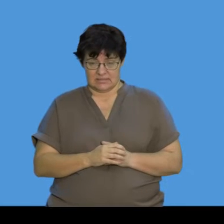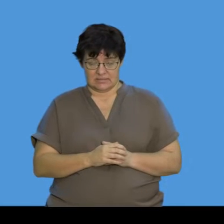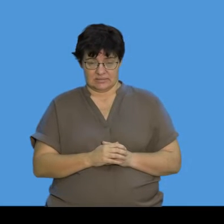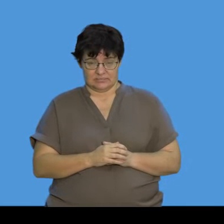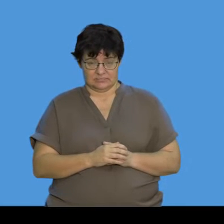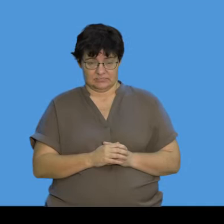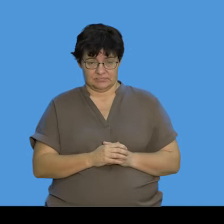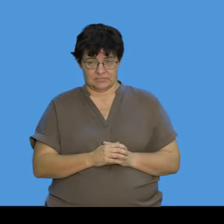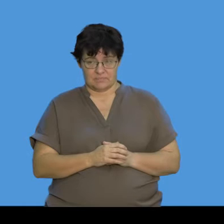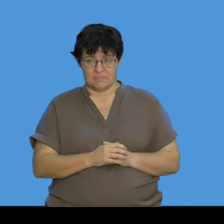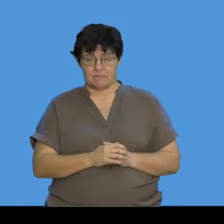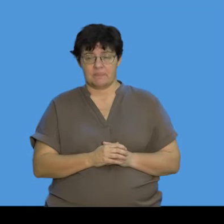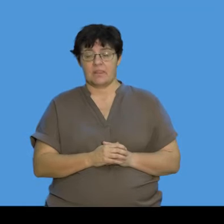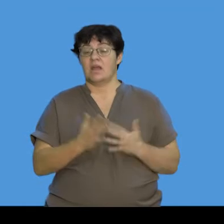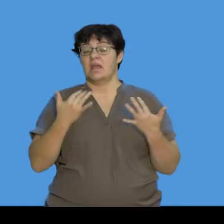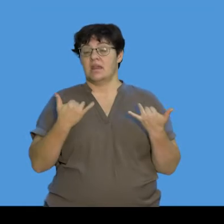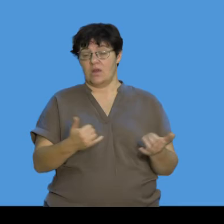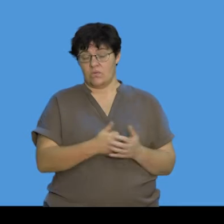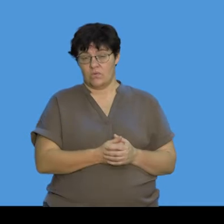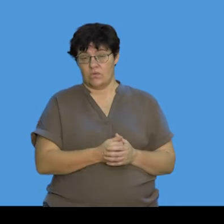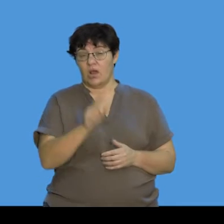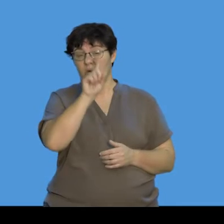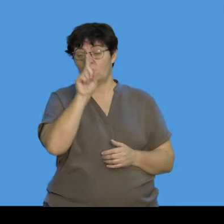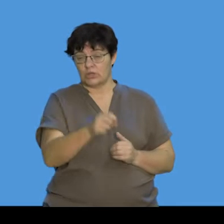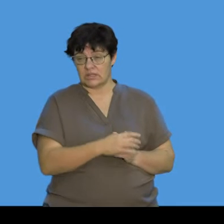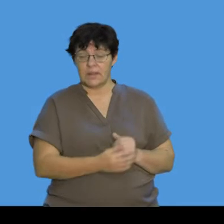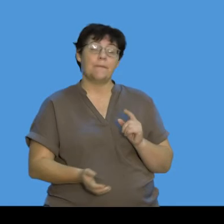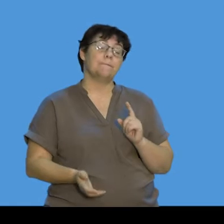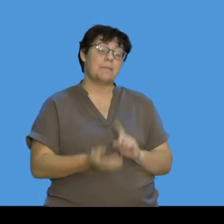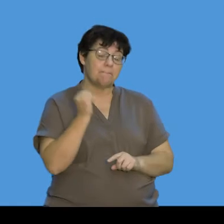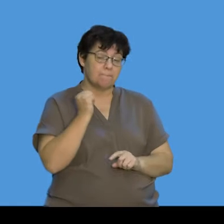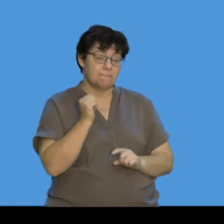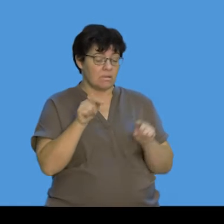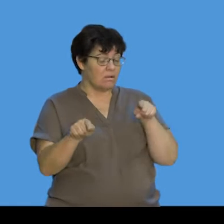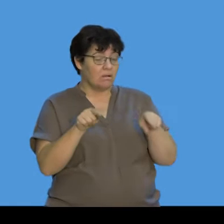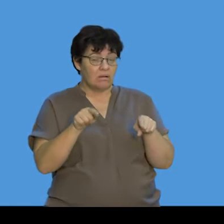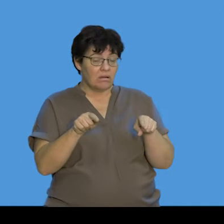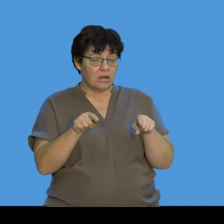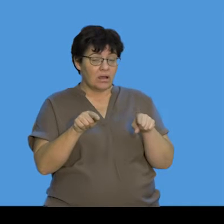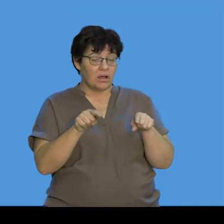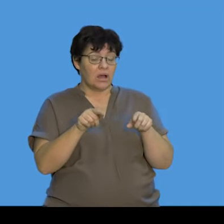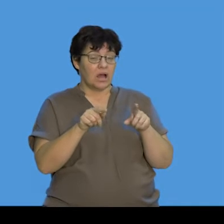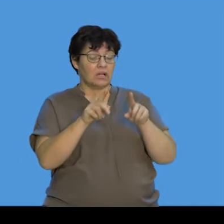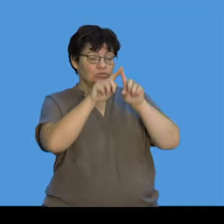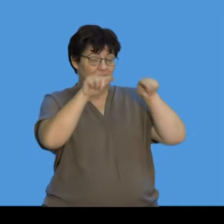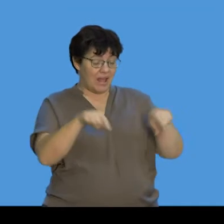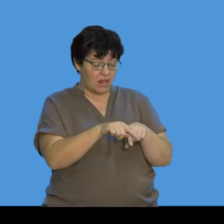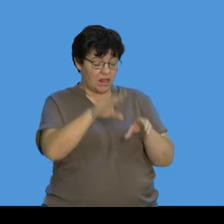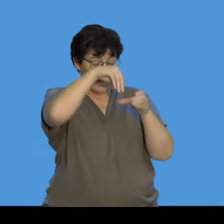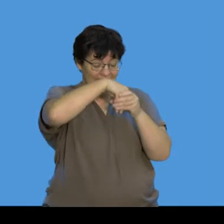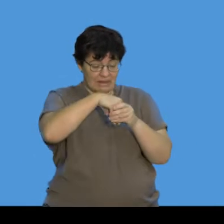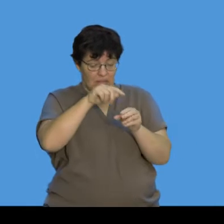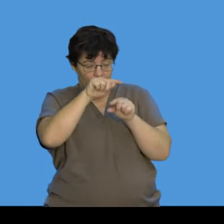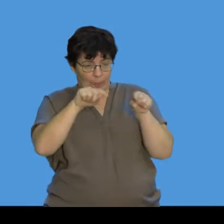other triangle. Now, the question is, determine if these two triangles are similar. How do you do that?